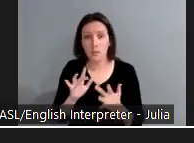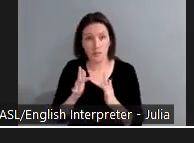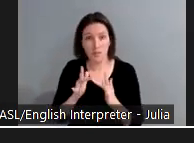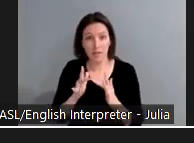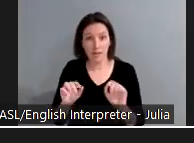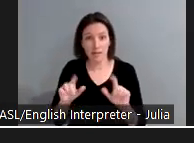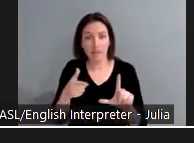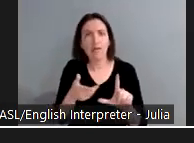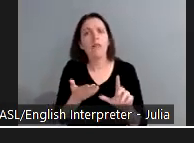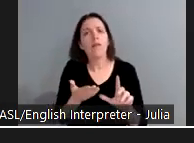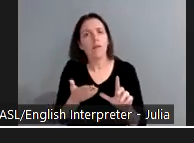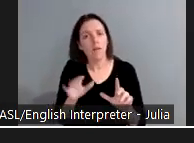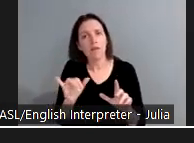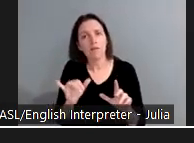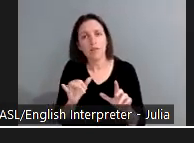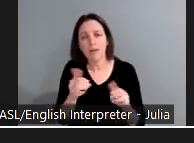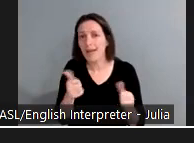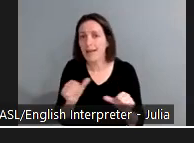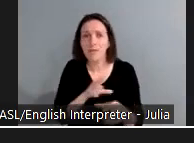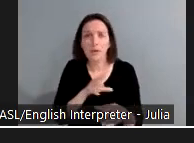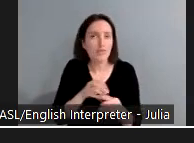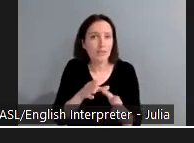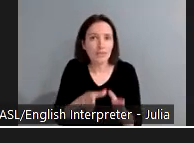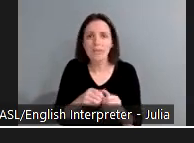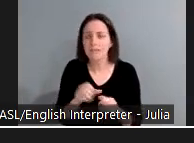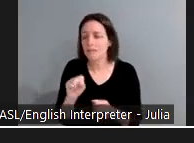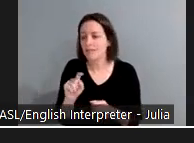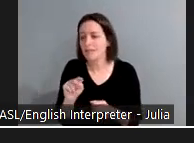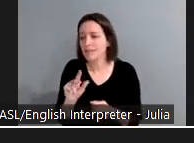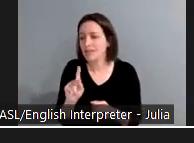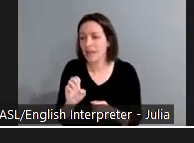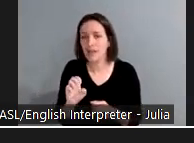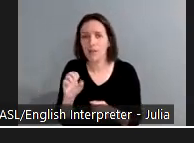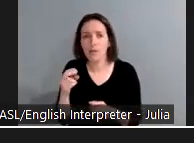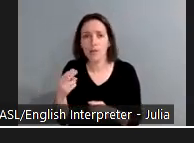where participants and stakeholders can access additional information about